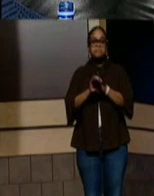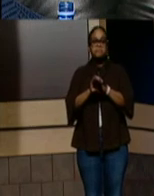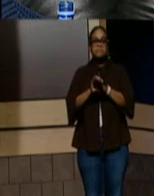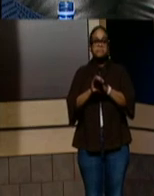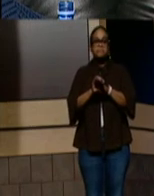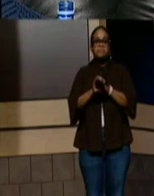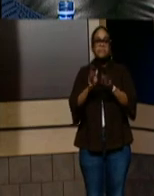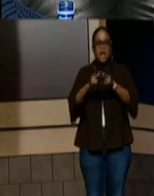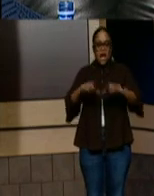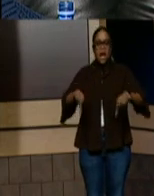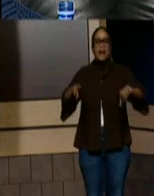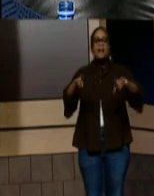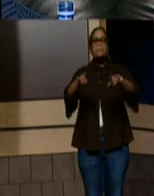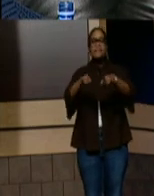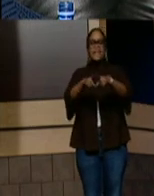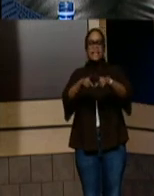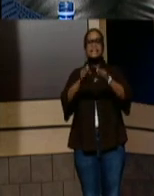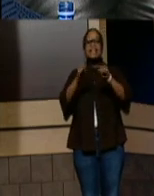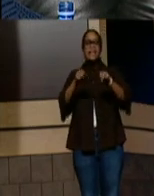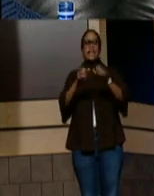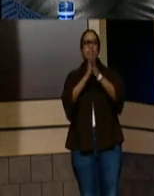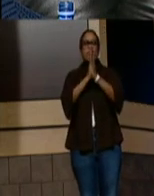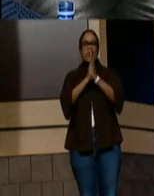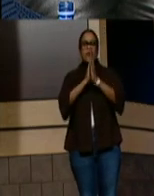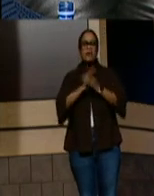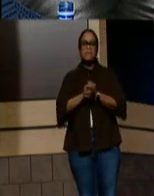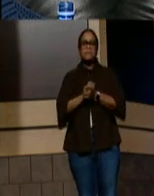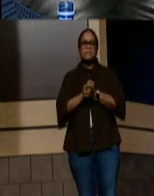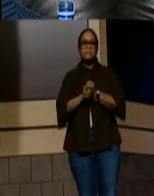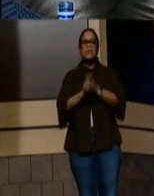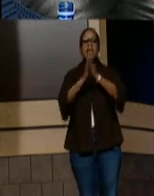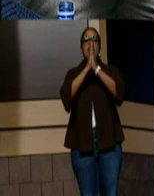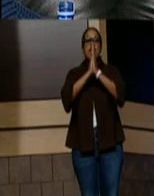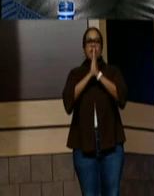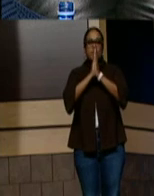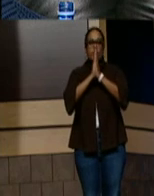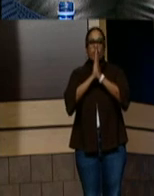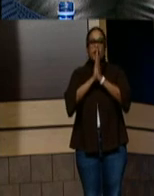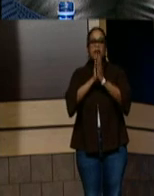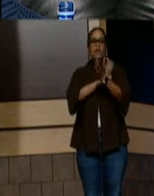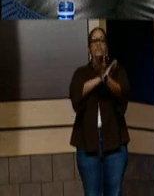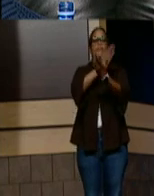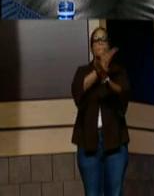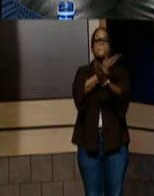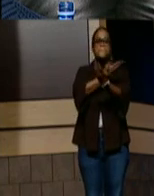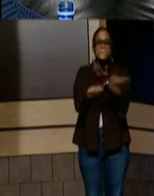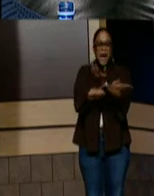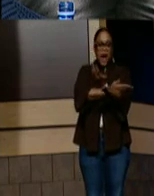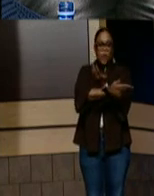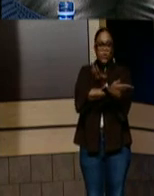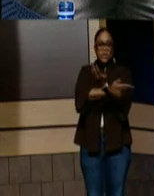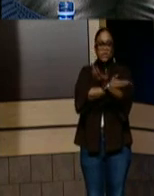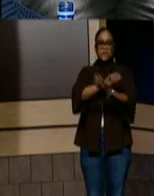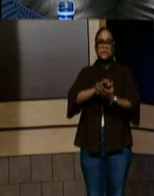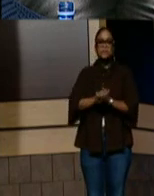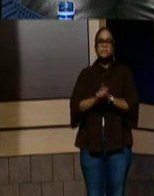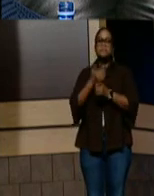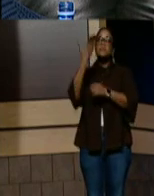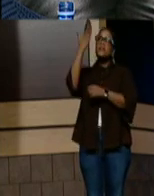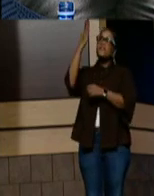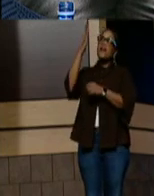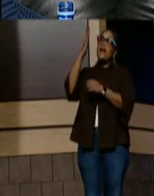is a place that can pray and pray down the powers of